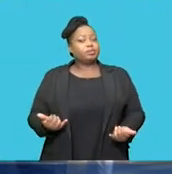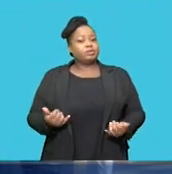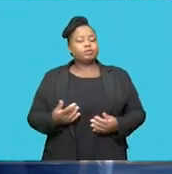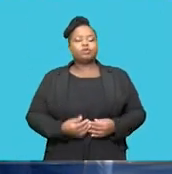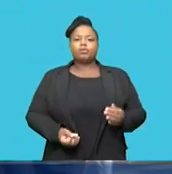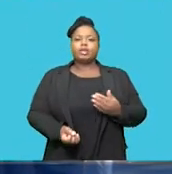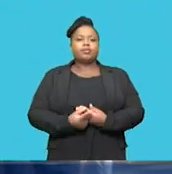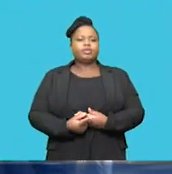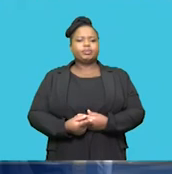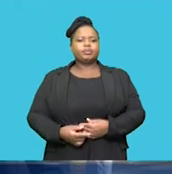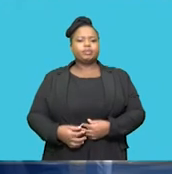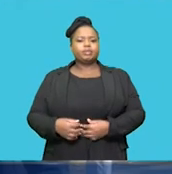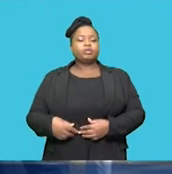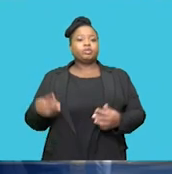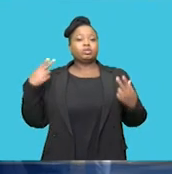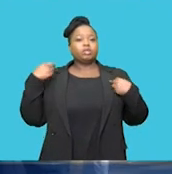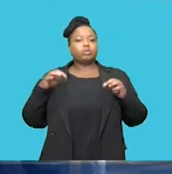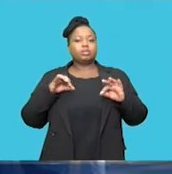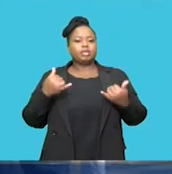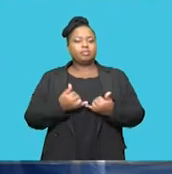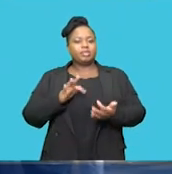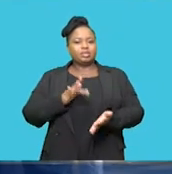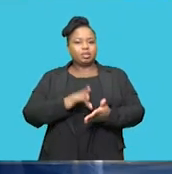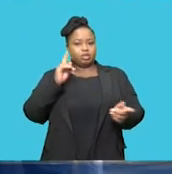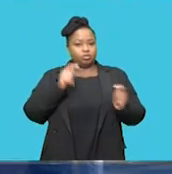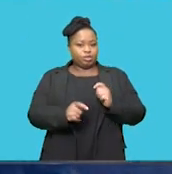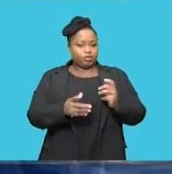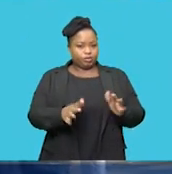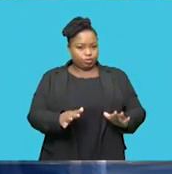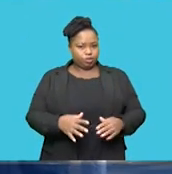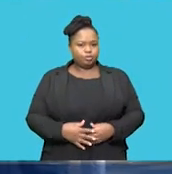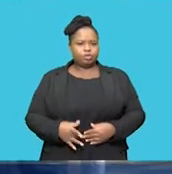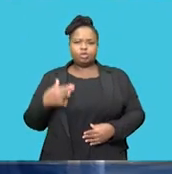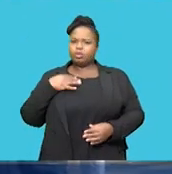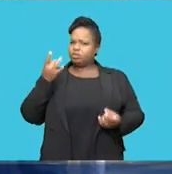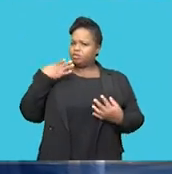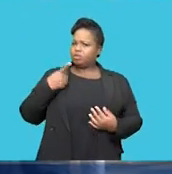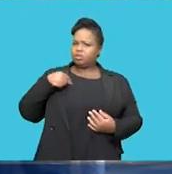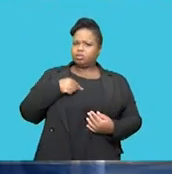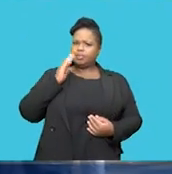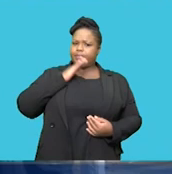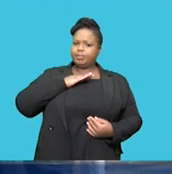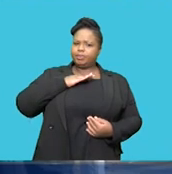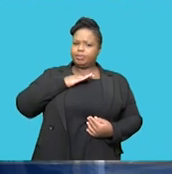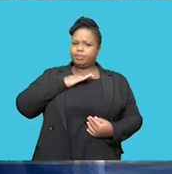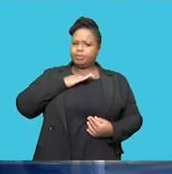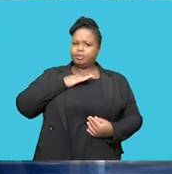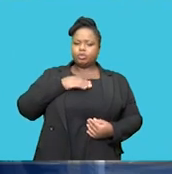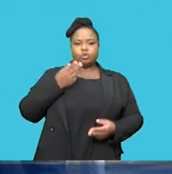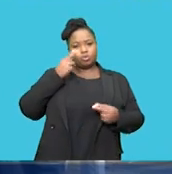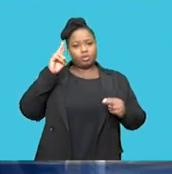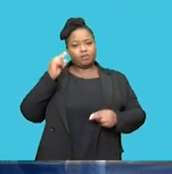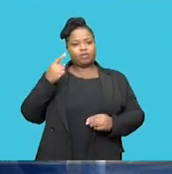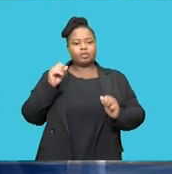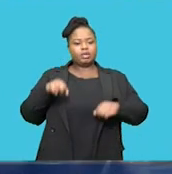ukuthi kuchange a security company, yes, center. My change, they never came to us to honor the first agreement esibe